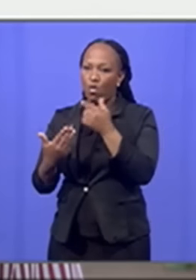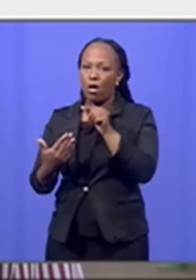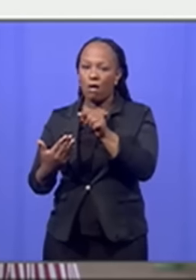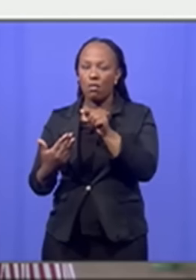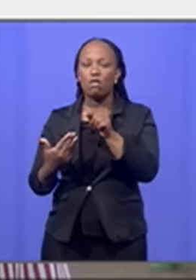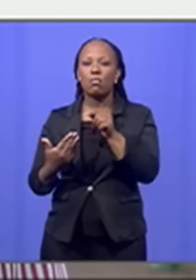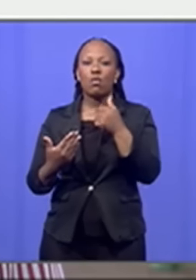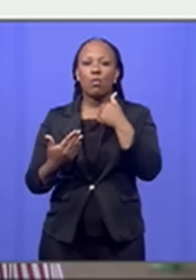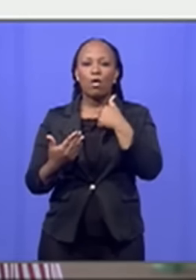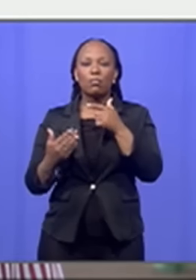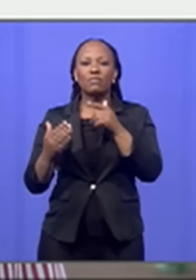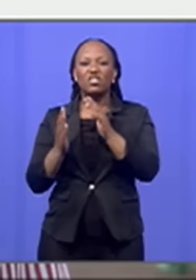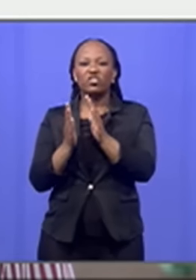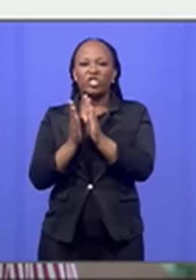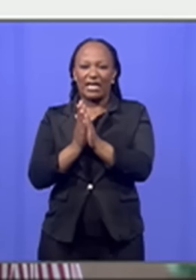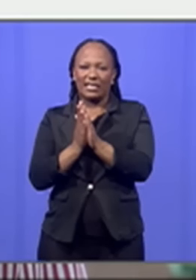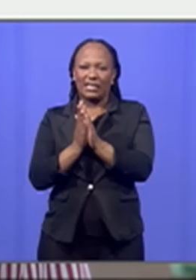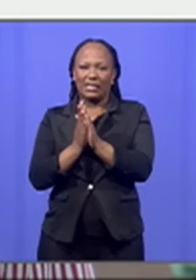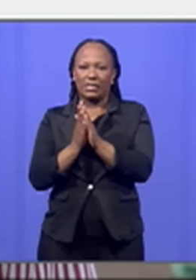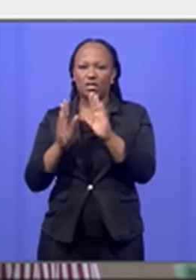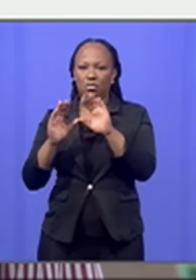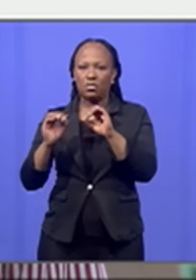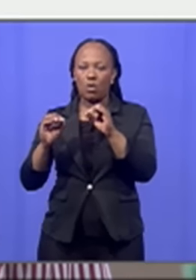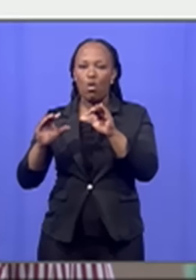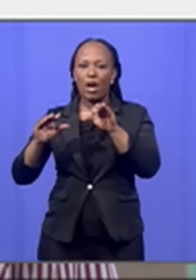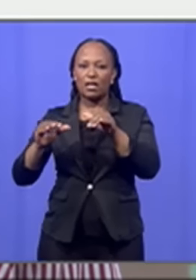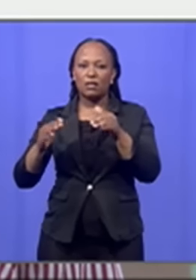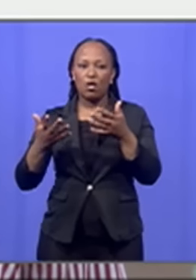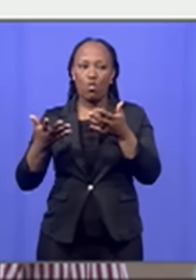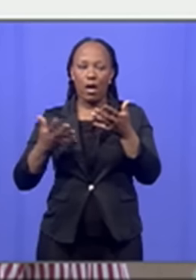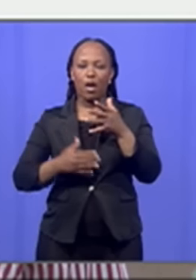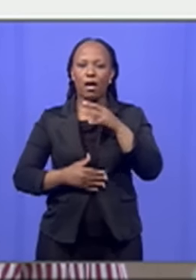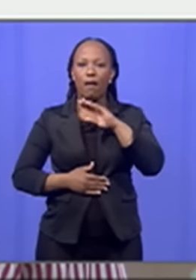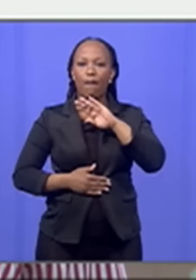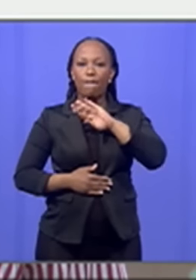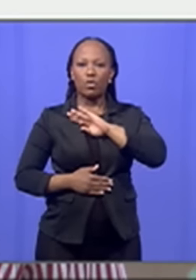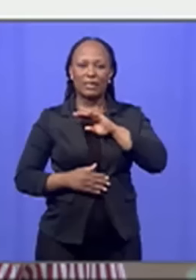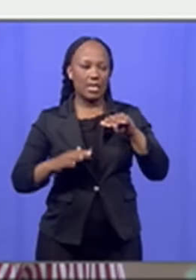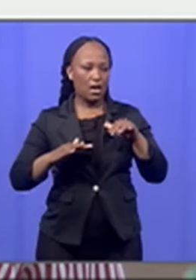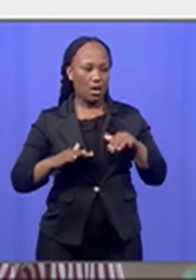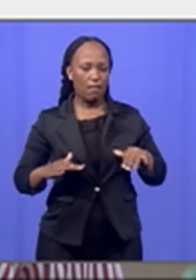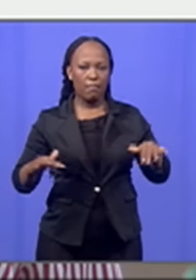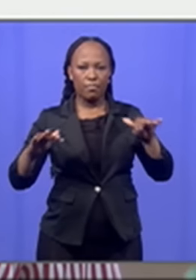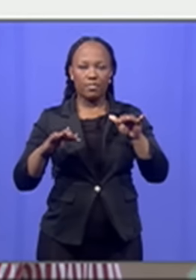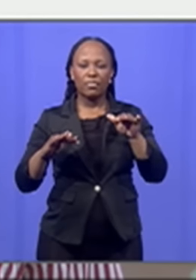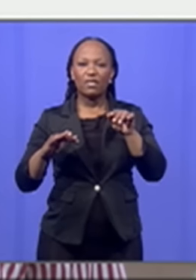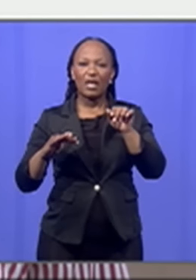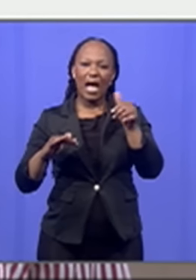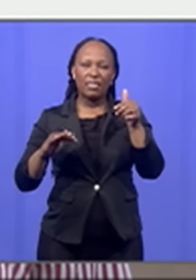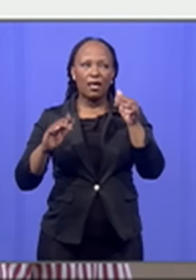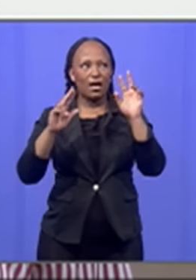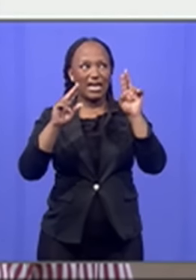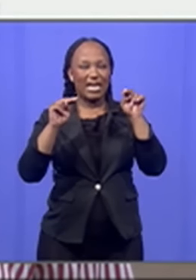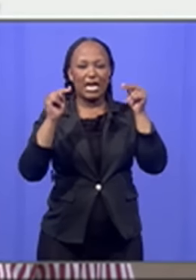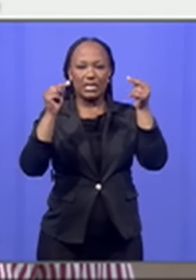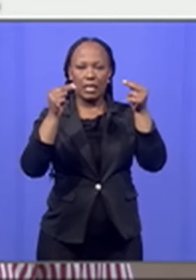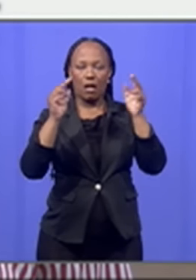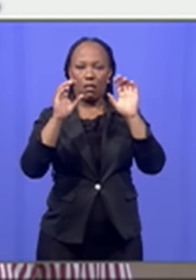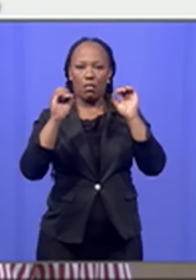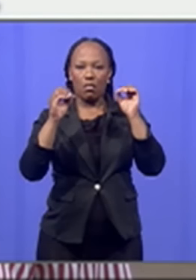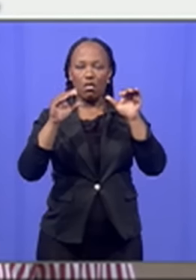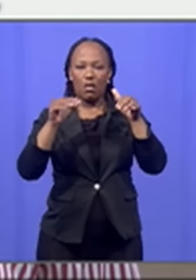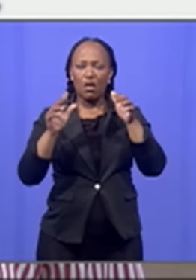ka mekgatlo ya dikereke mo Mosena re kopane le mekgatlo e mengwe e tswang from national re rile re kwa